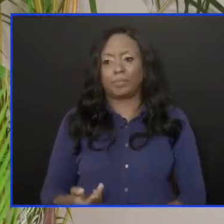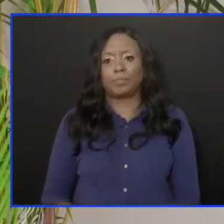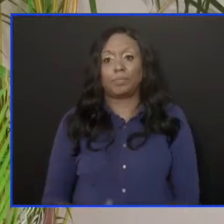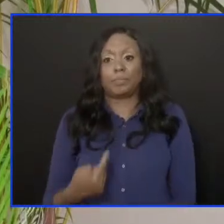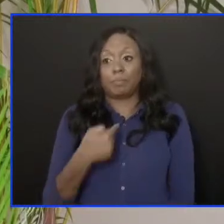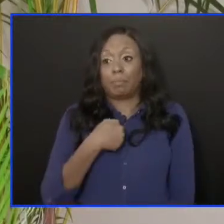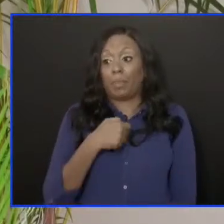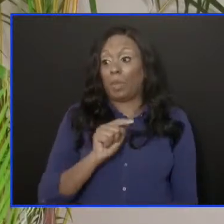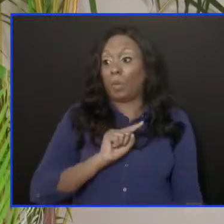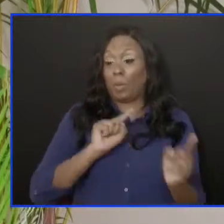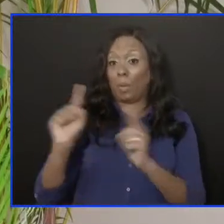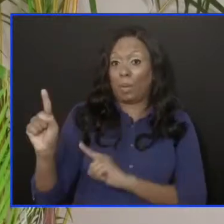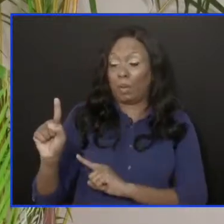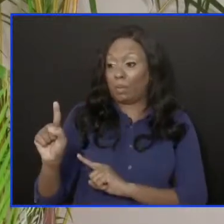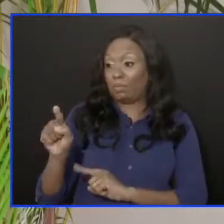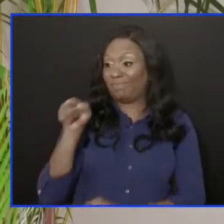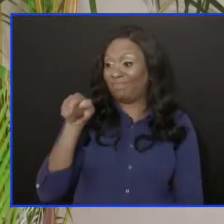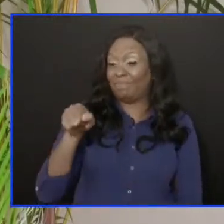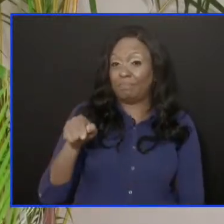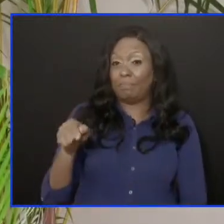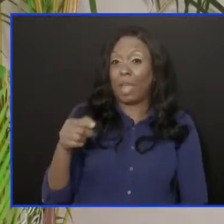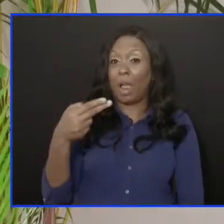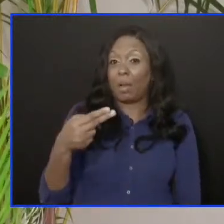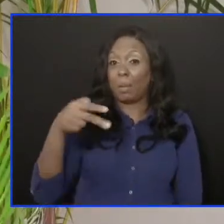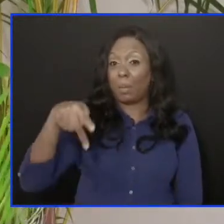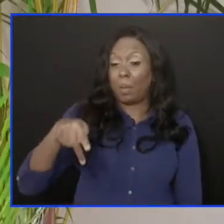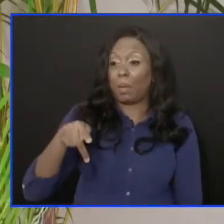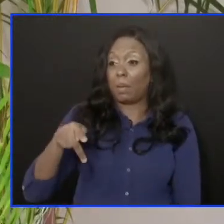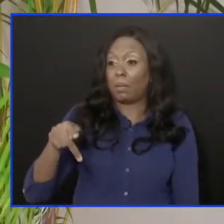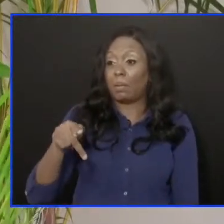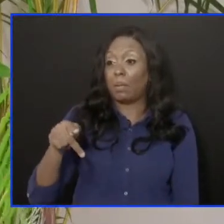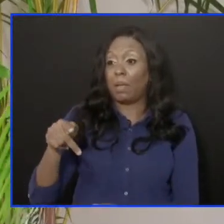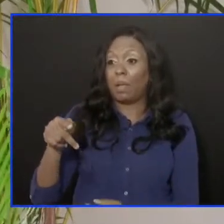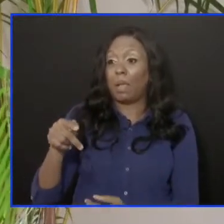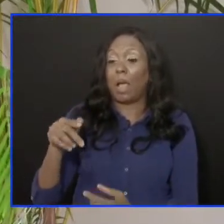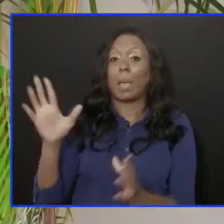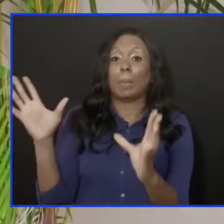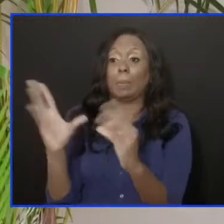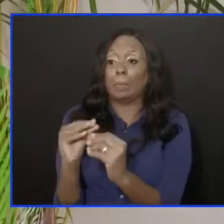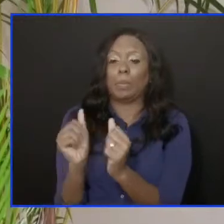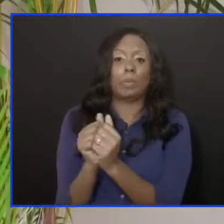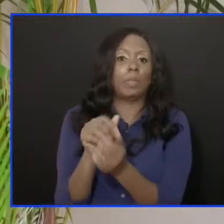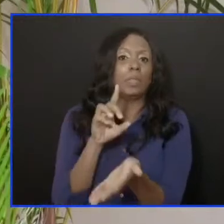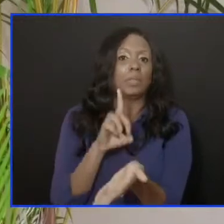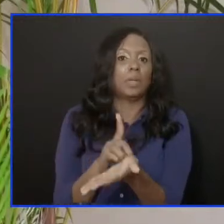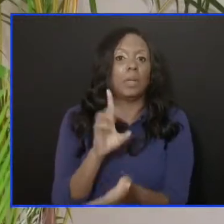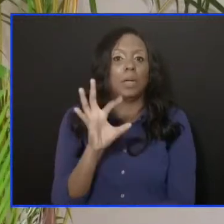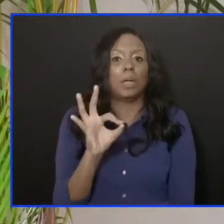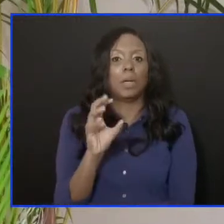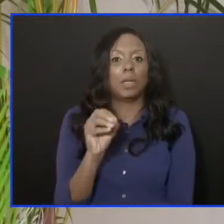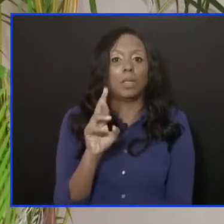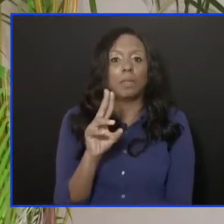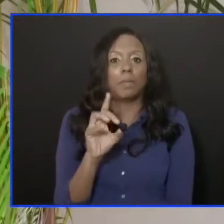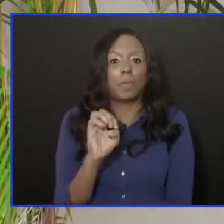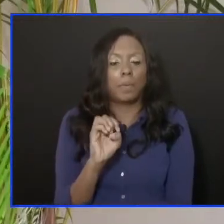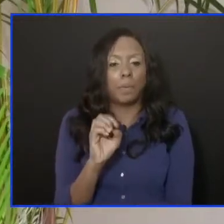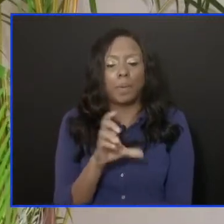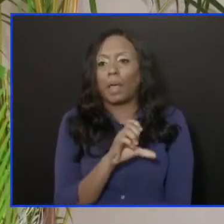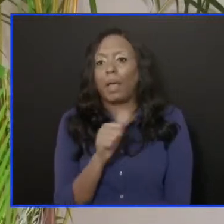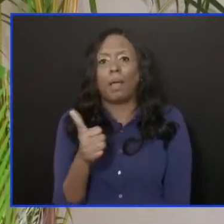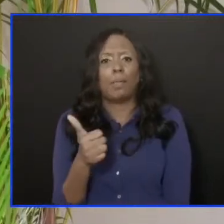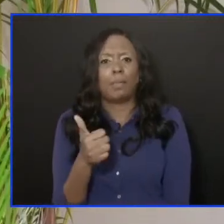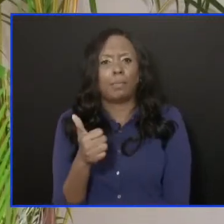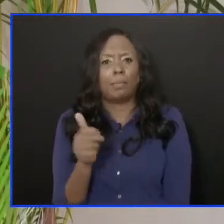there, met with Dr. Ford, and saw the facility along with a few members of my council. I was really